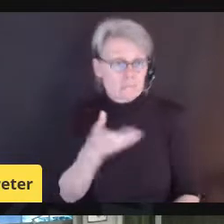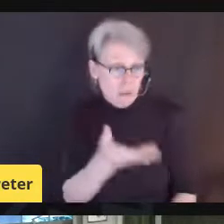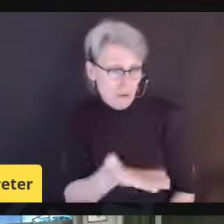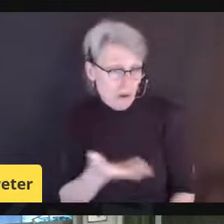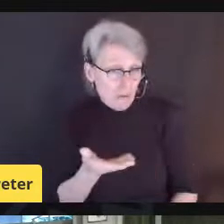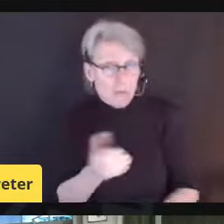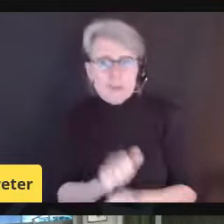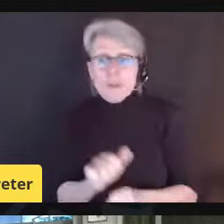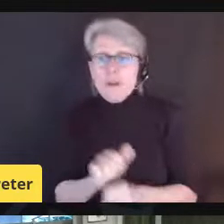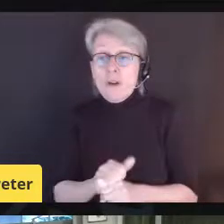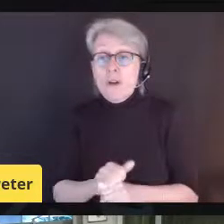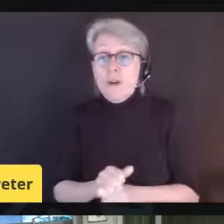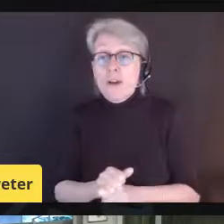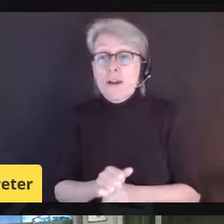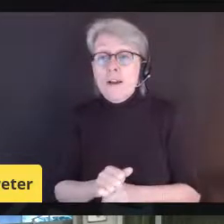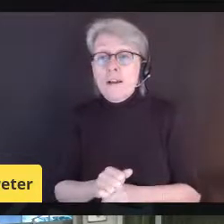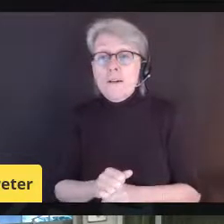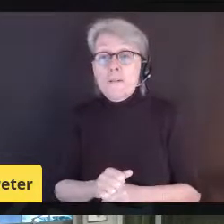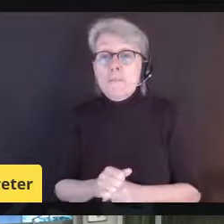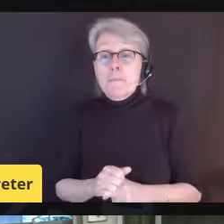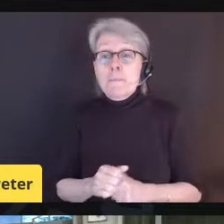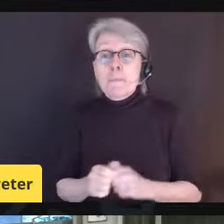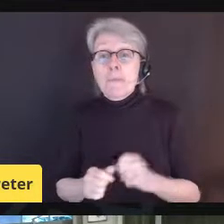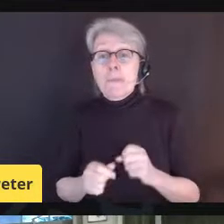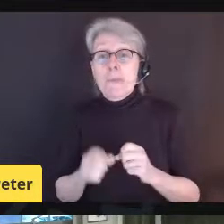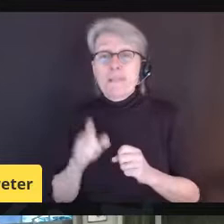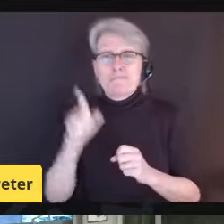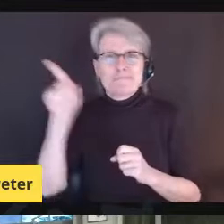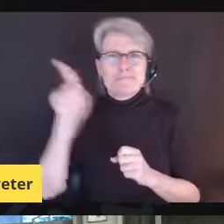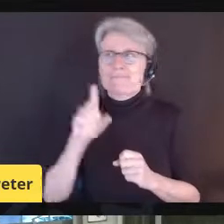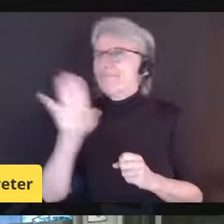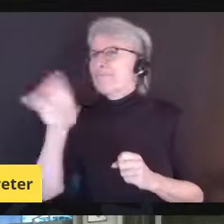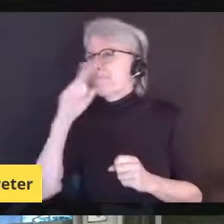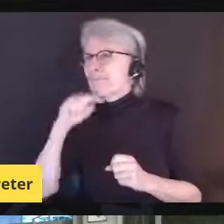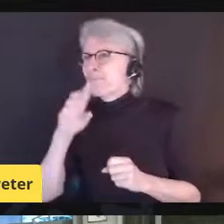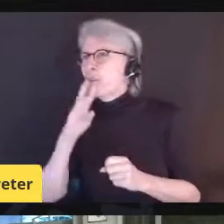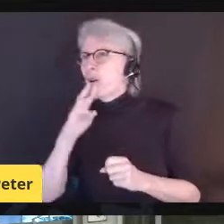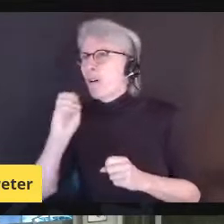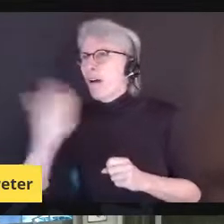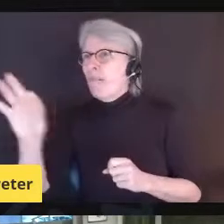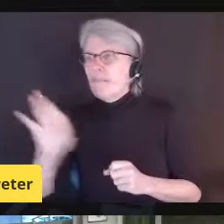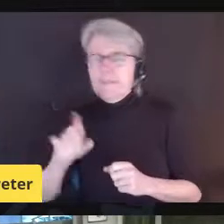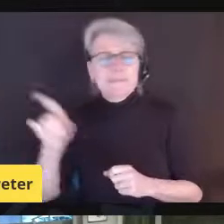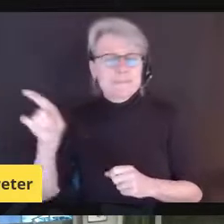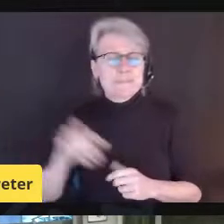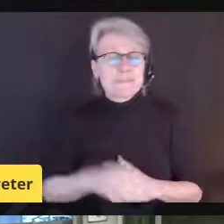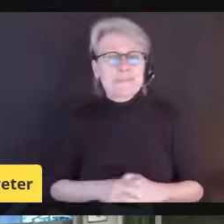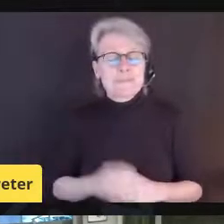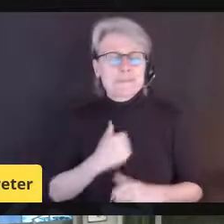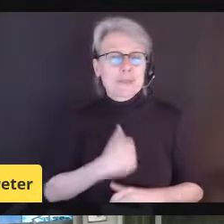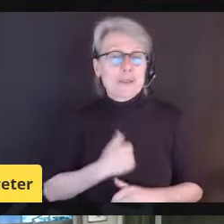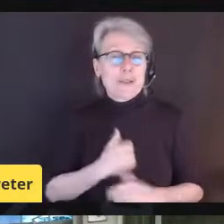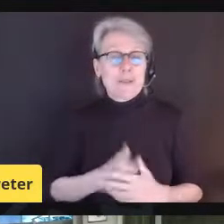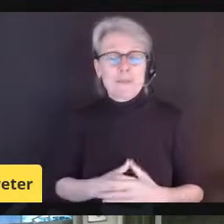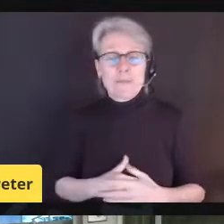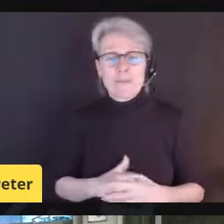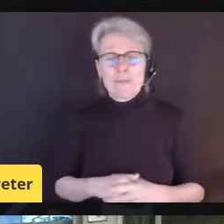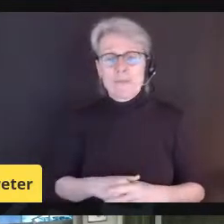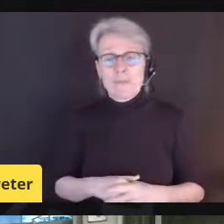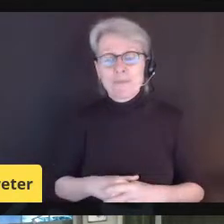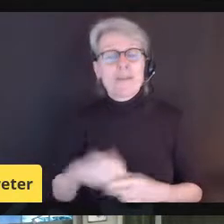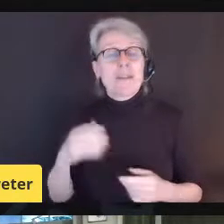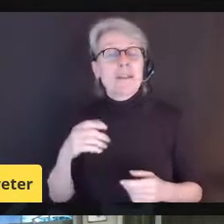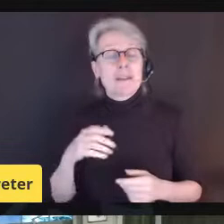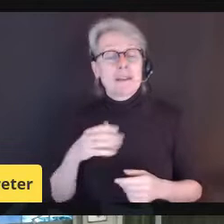sorry, honey, can you turn the water off? And sorry. And I was in a